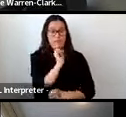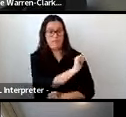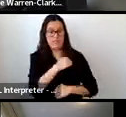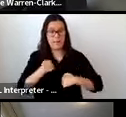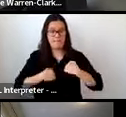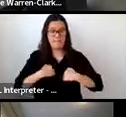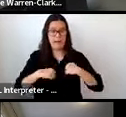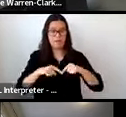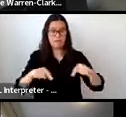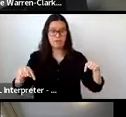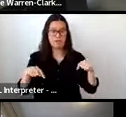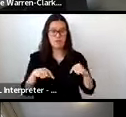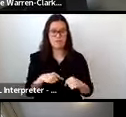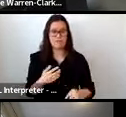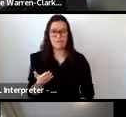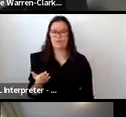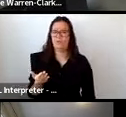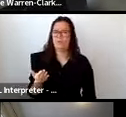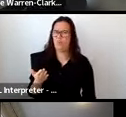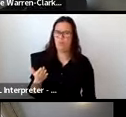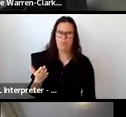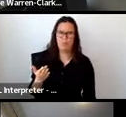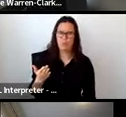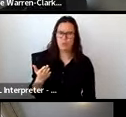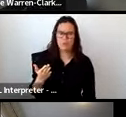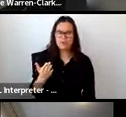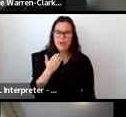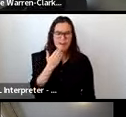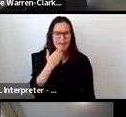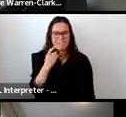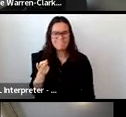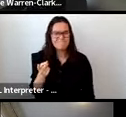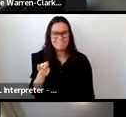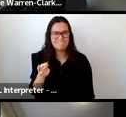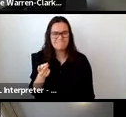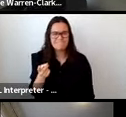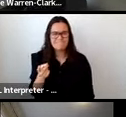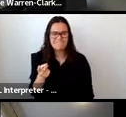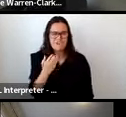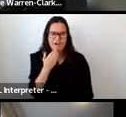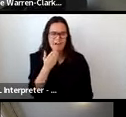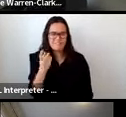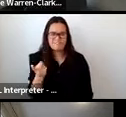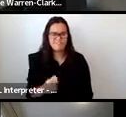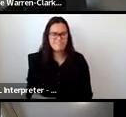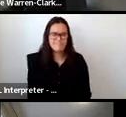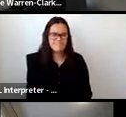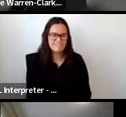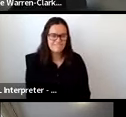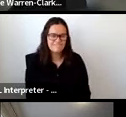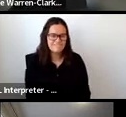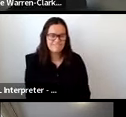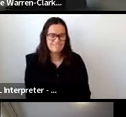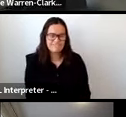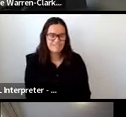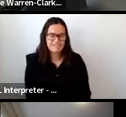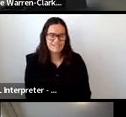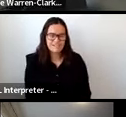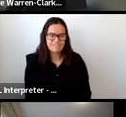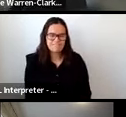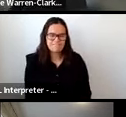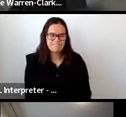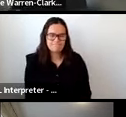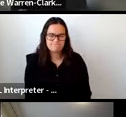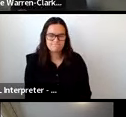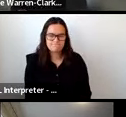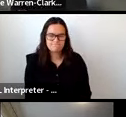are barely adequate. They're putting, I've been, at least half the houses